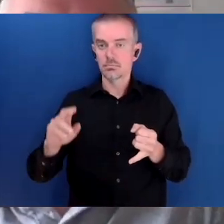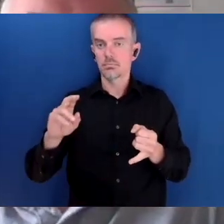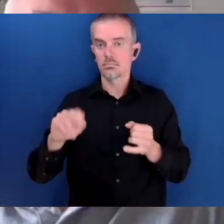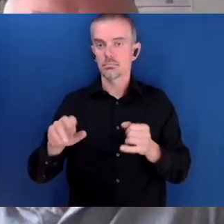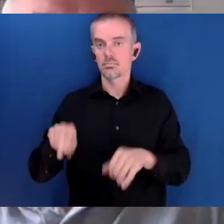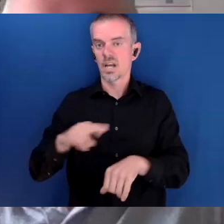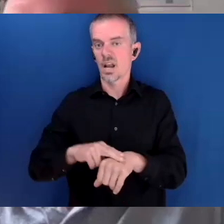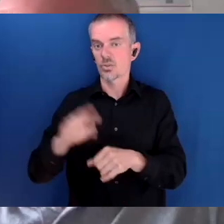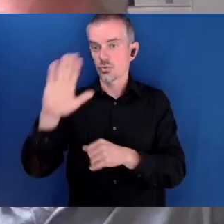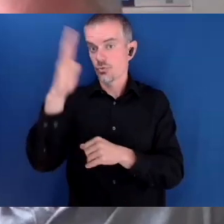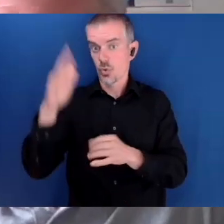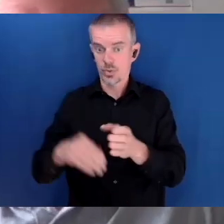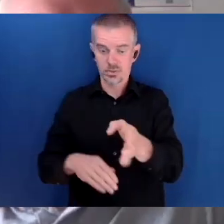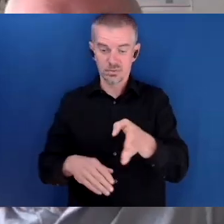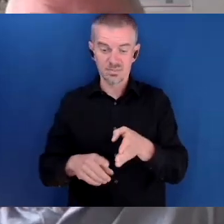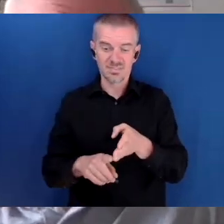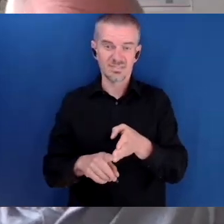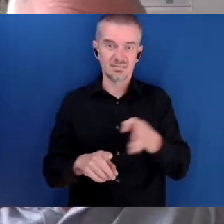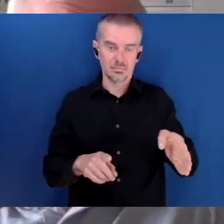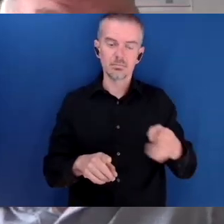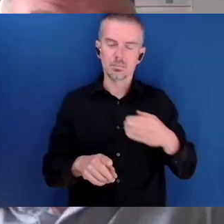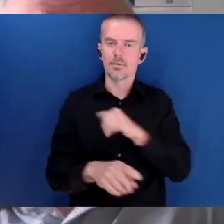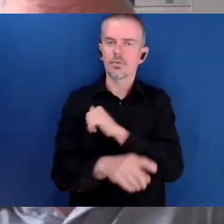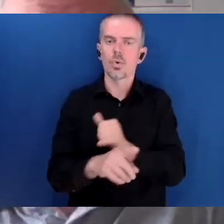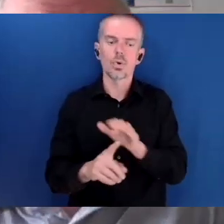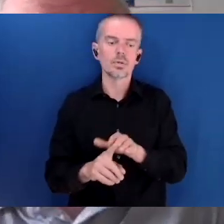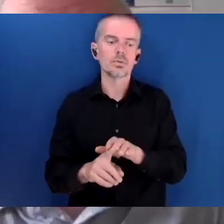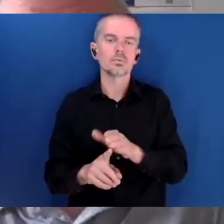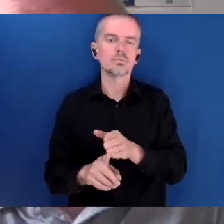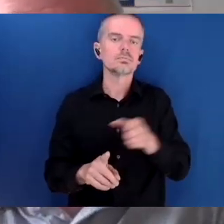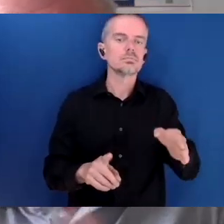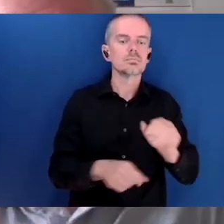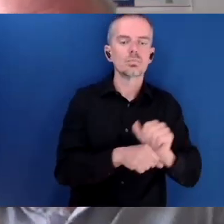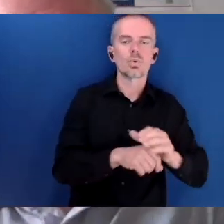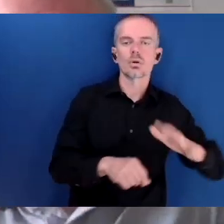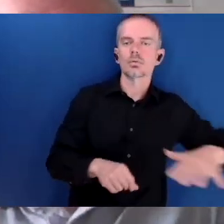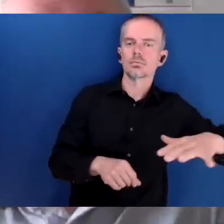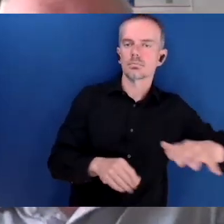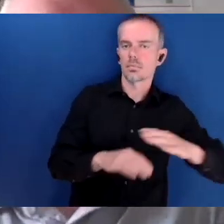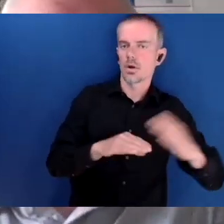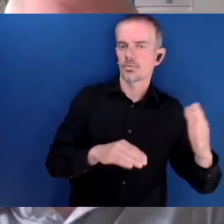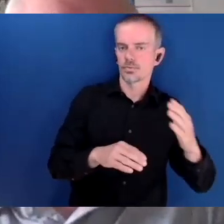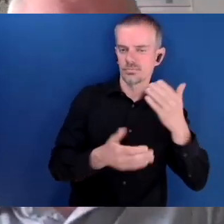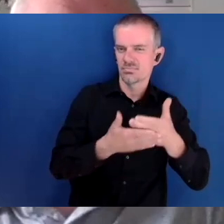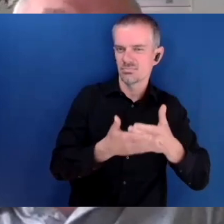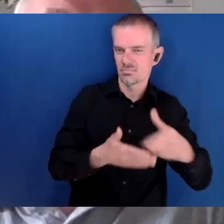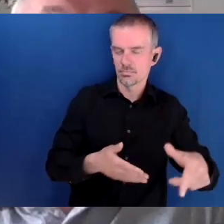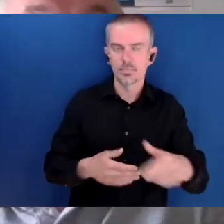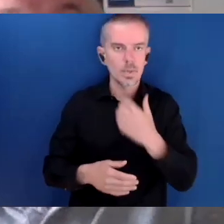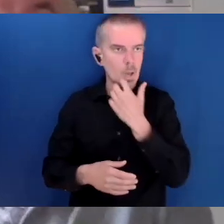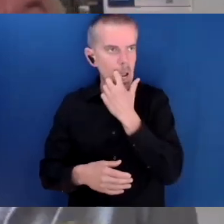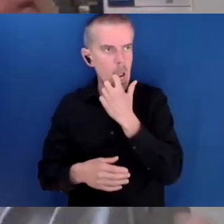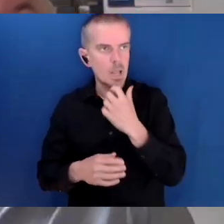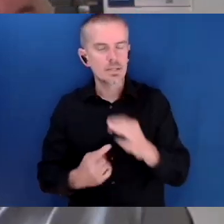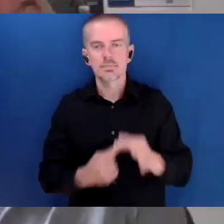so a number, particularly around tribes, allow us to use money that can be